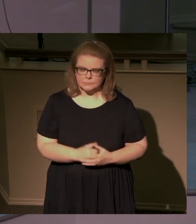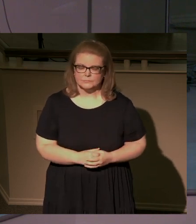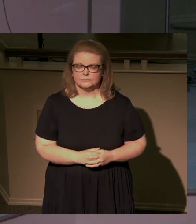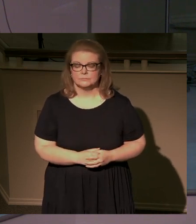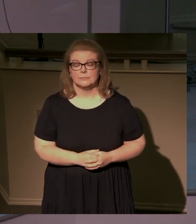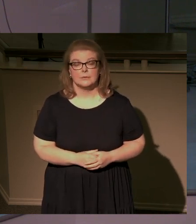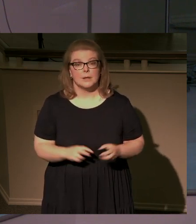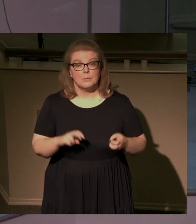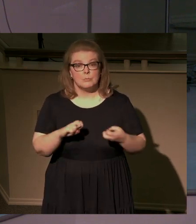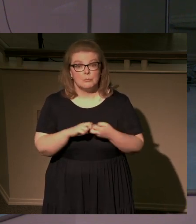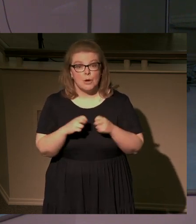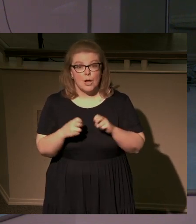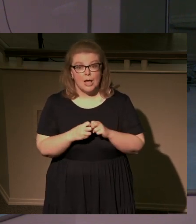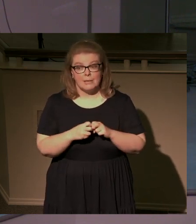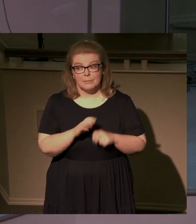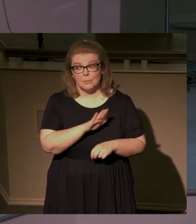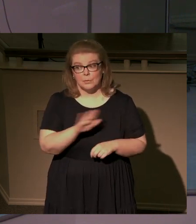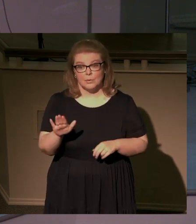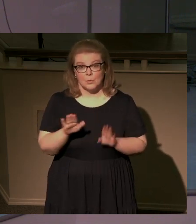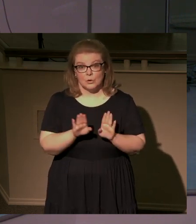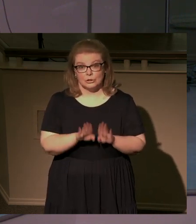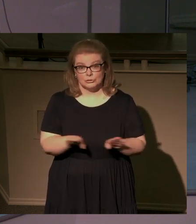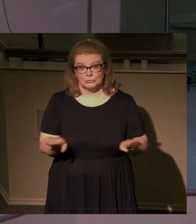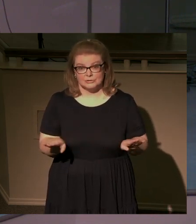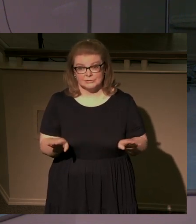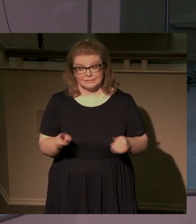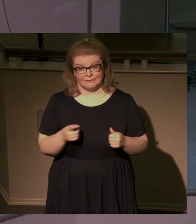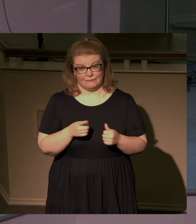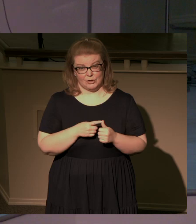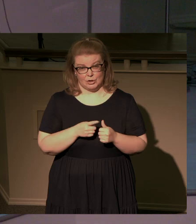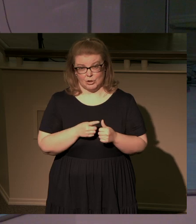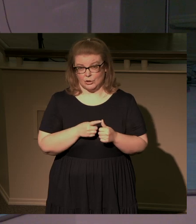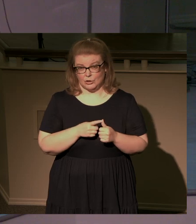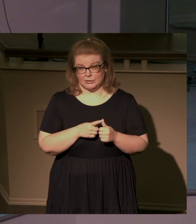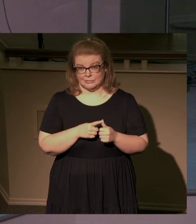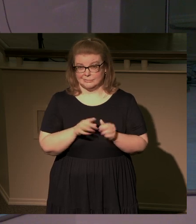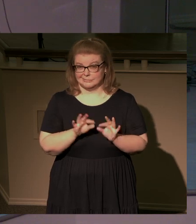that the problem with your kids is first and foremost